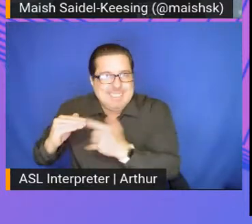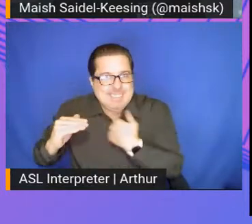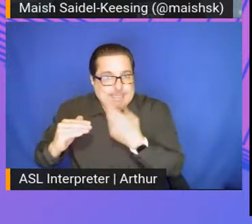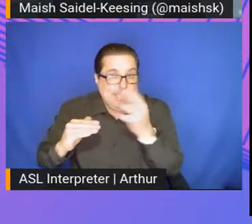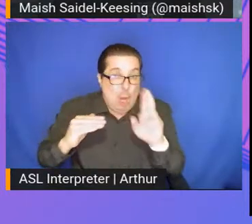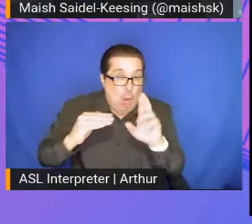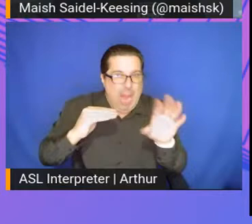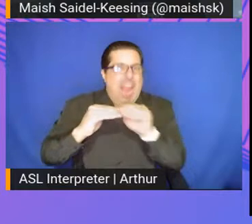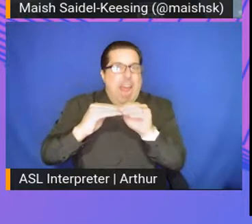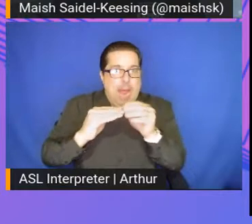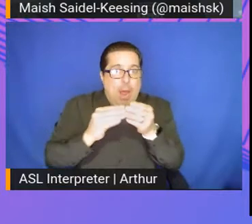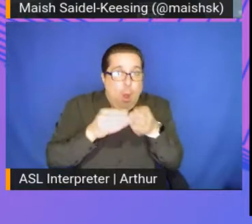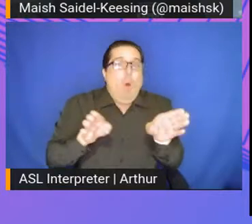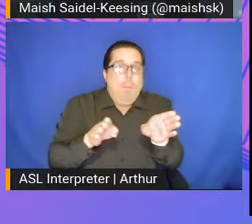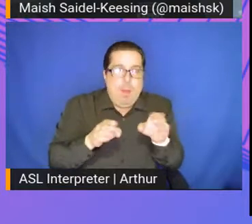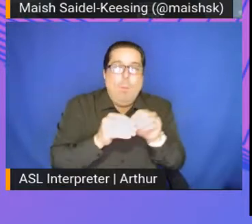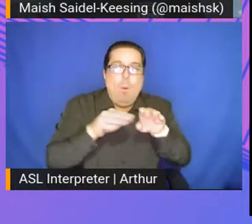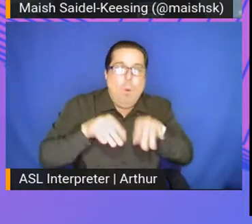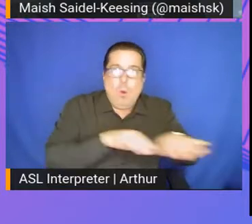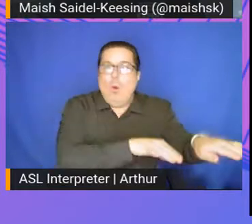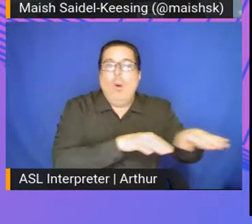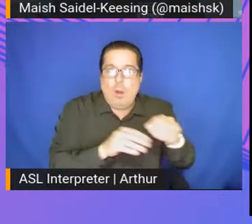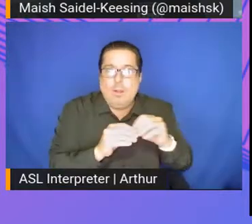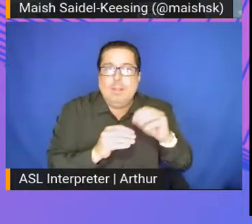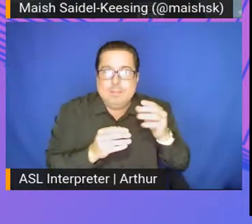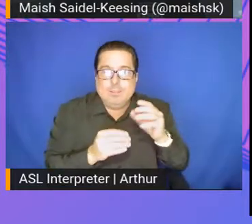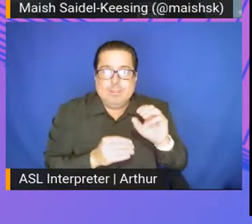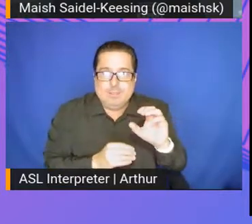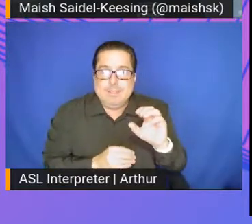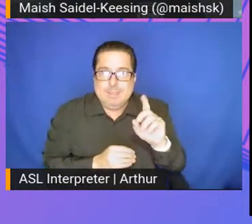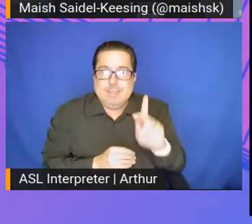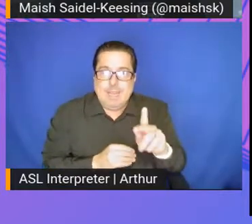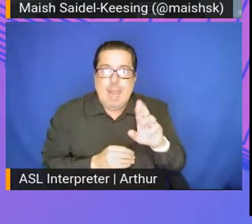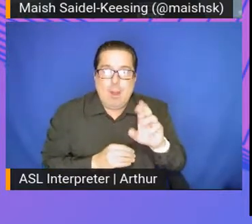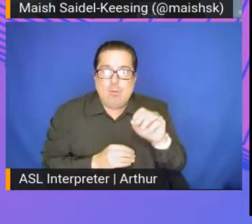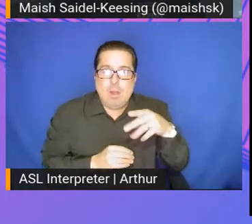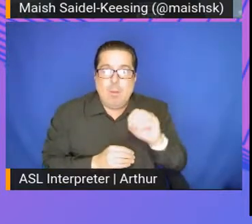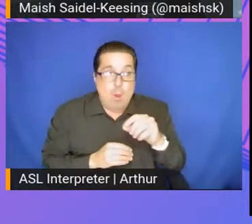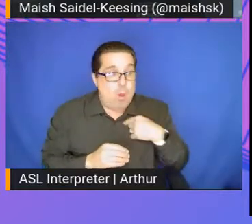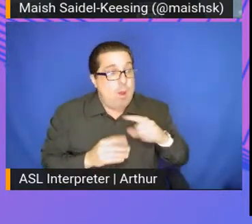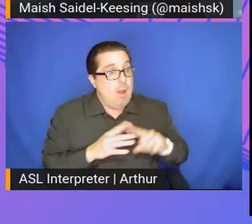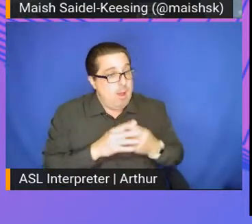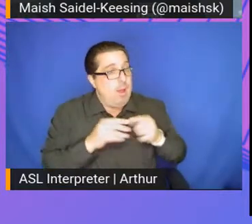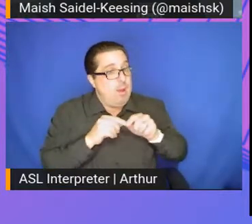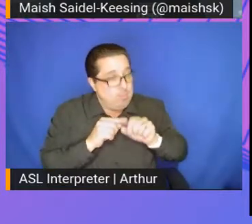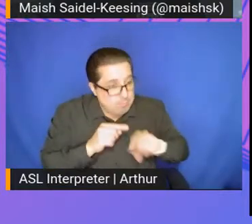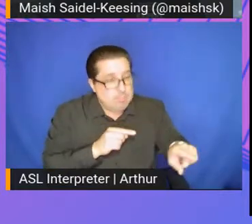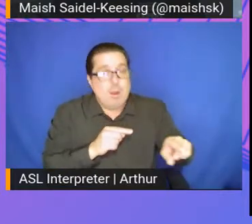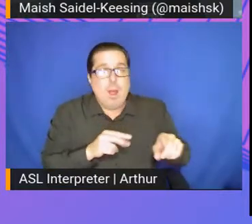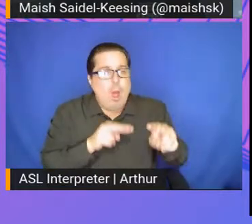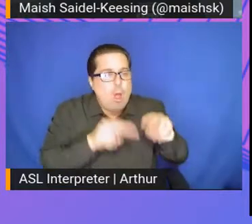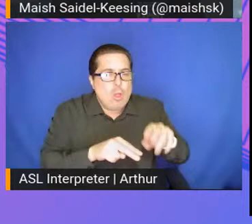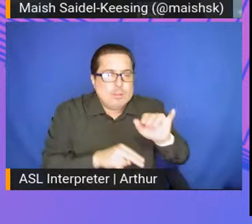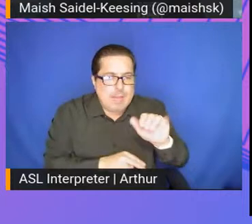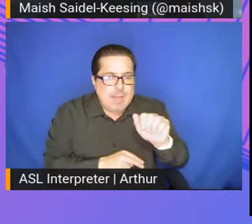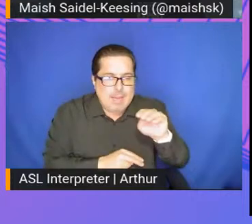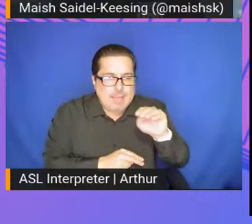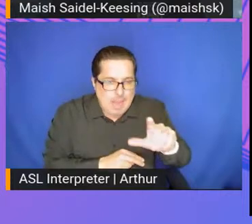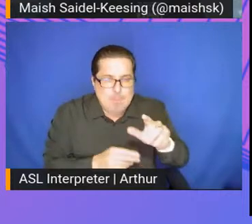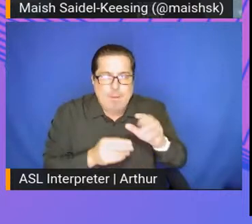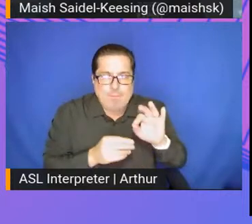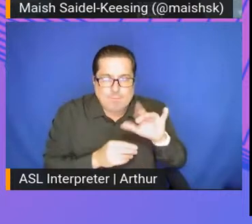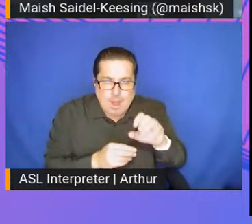repos. And then, so now I run CDK-R deploy, and the first thing it does is it looks at a YAML file, sees